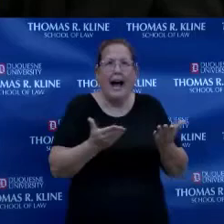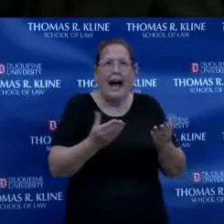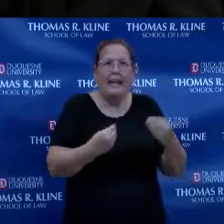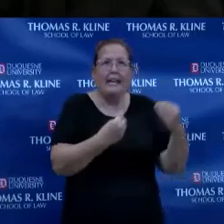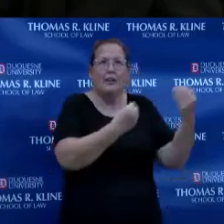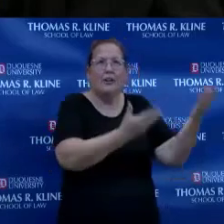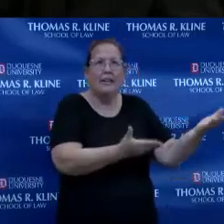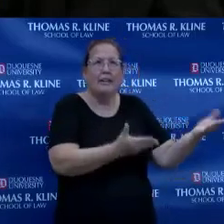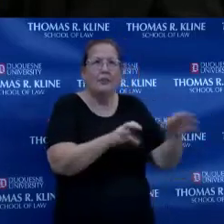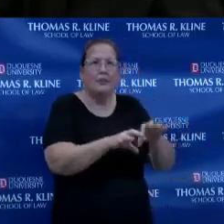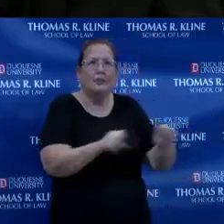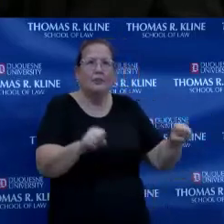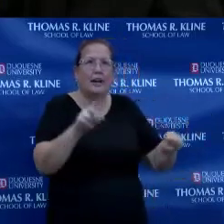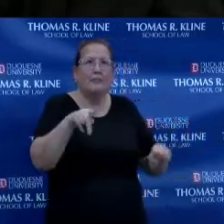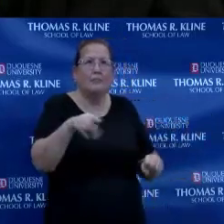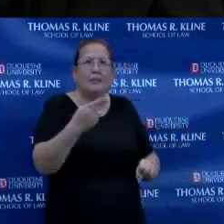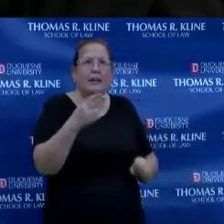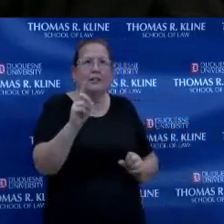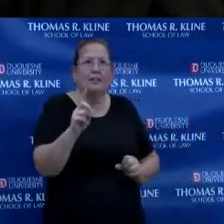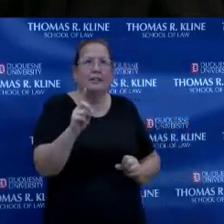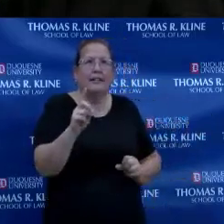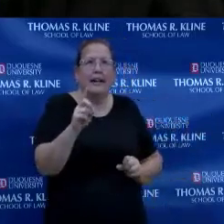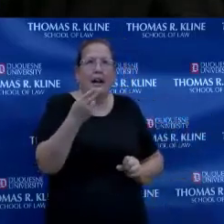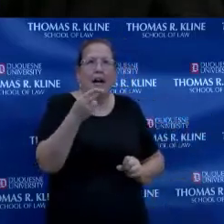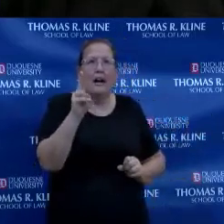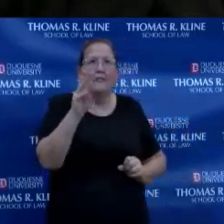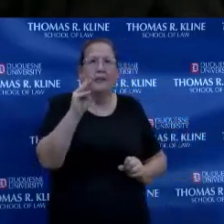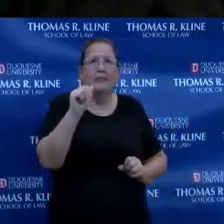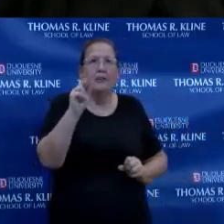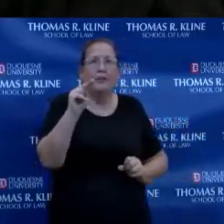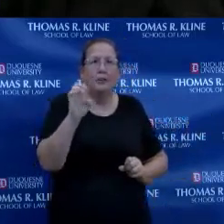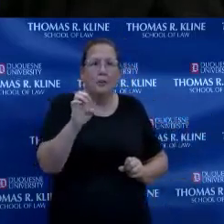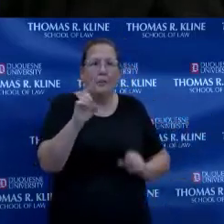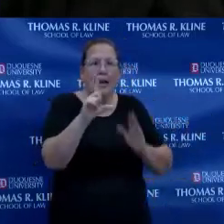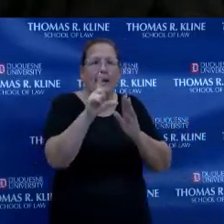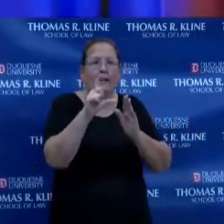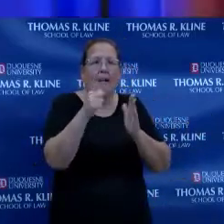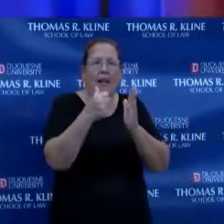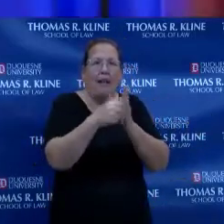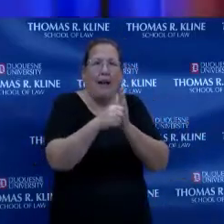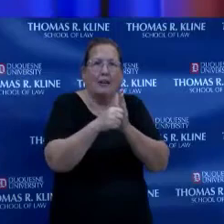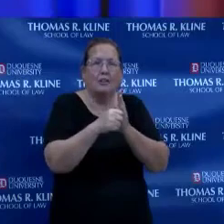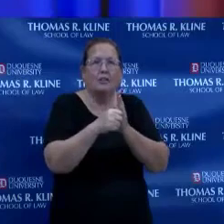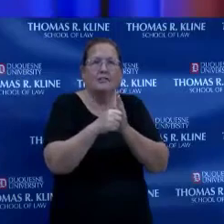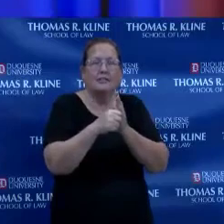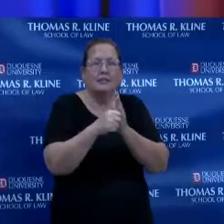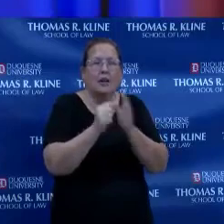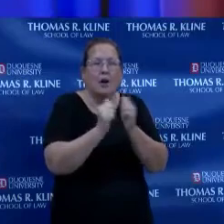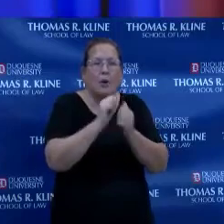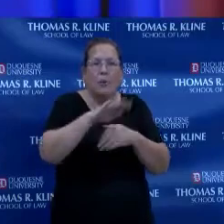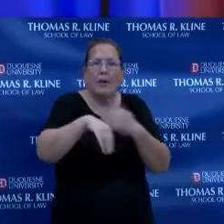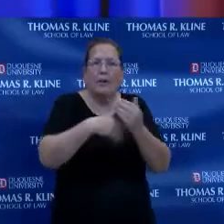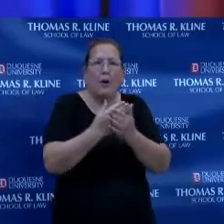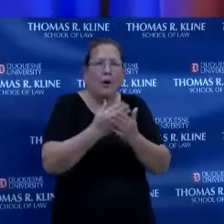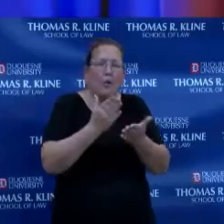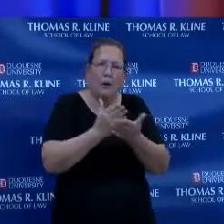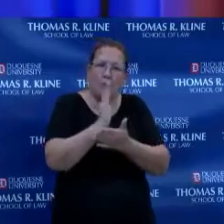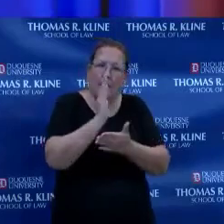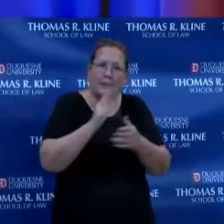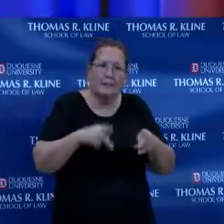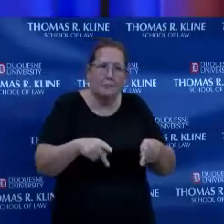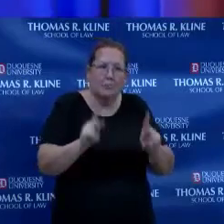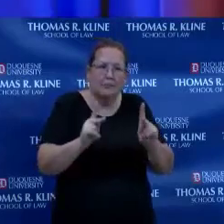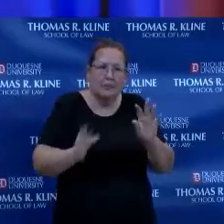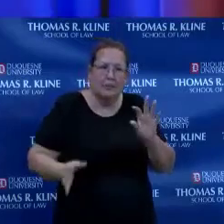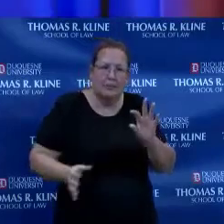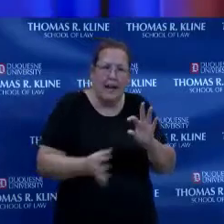upon you the degree of Doctor of Humane Letters, honoris causa, with all of the rights, privileges